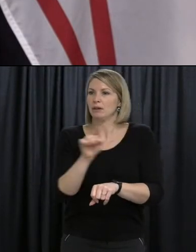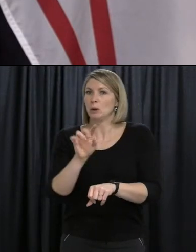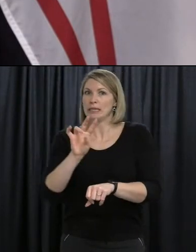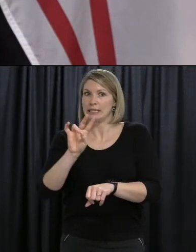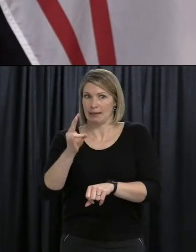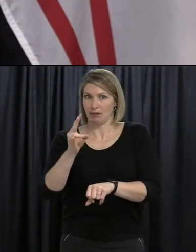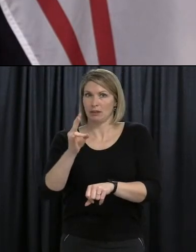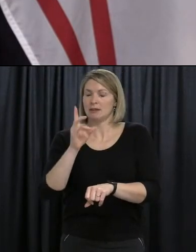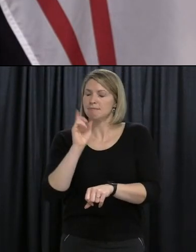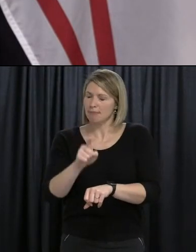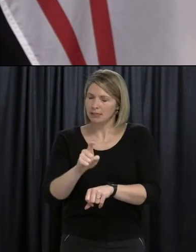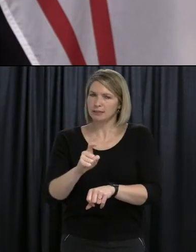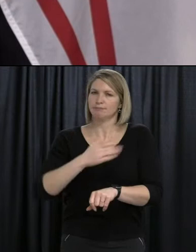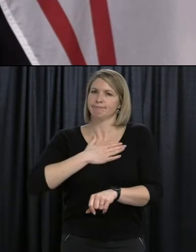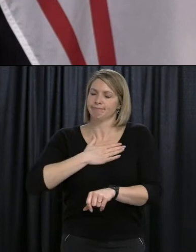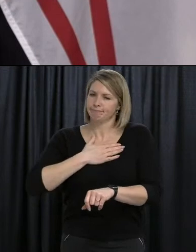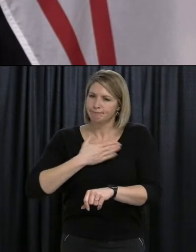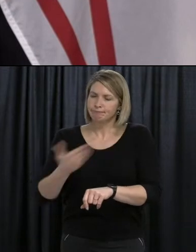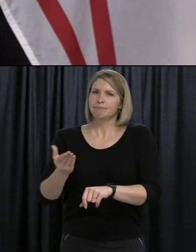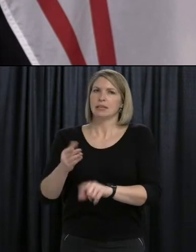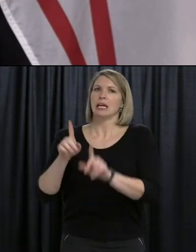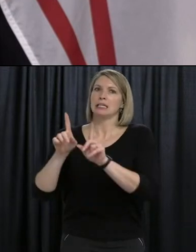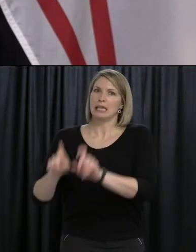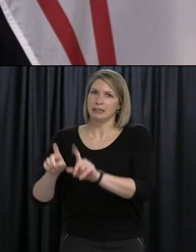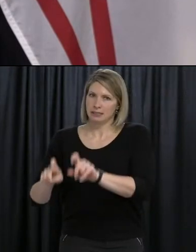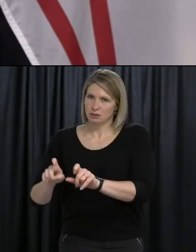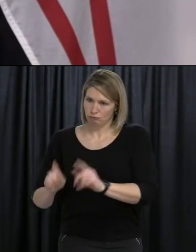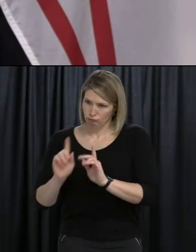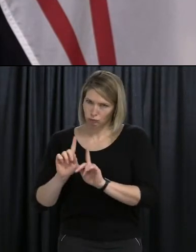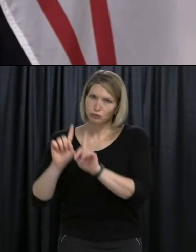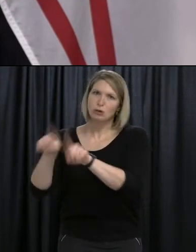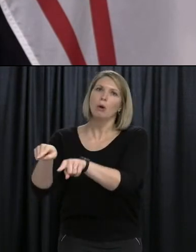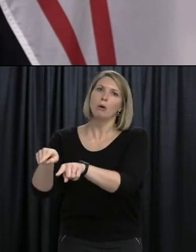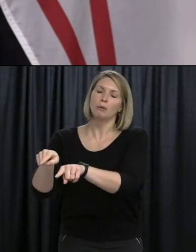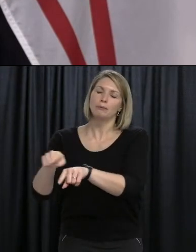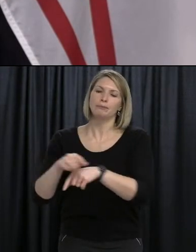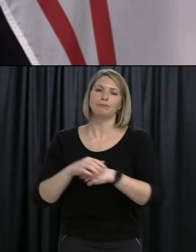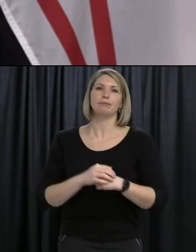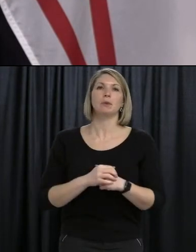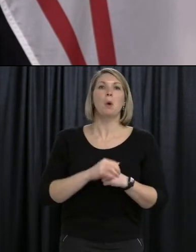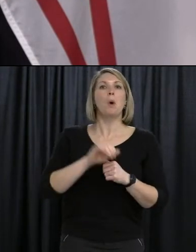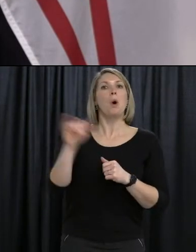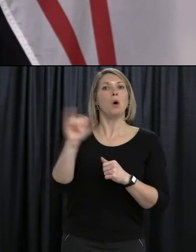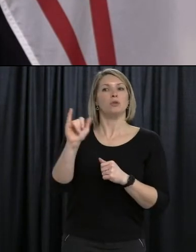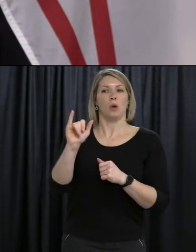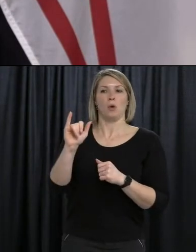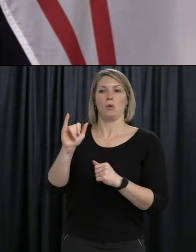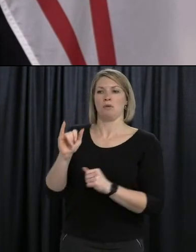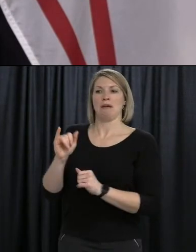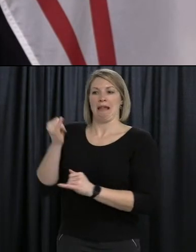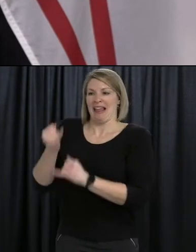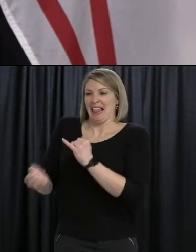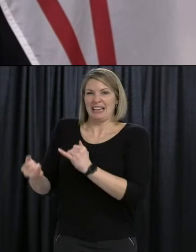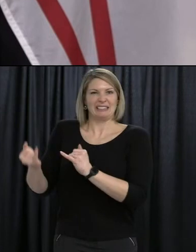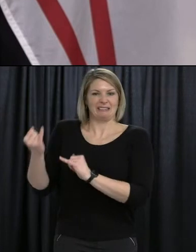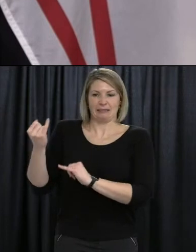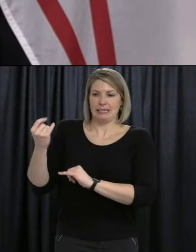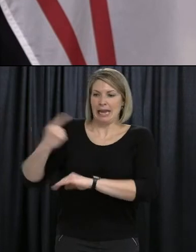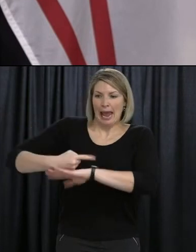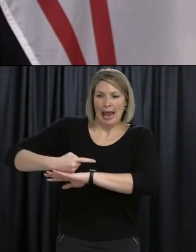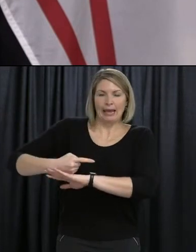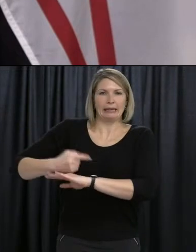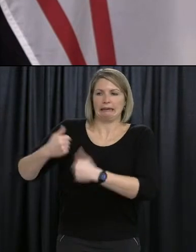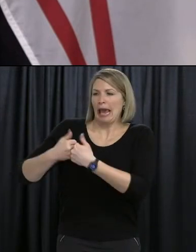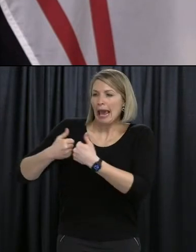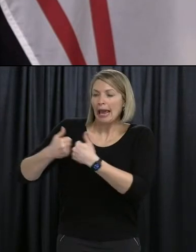to self-isolate away from household members for 14 days from the date of the last gathering or game they played, or